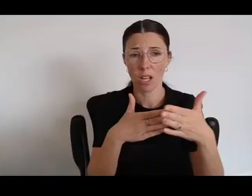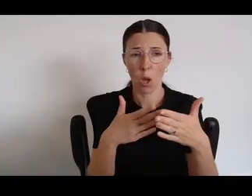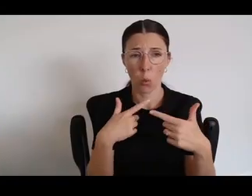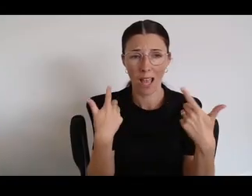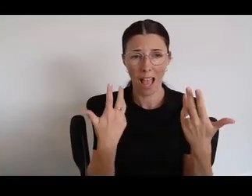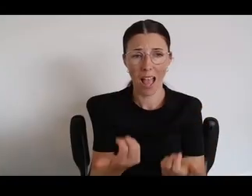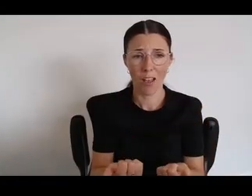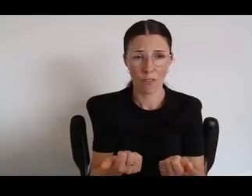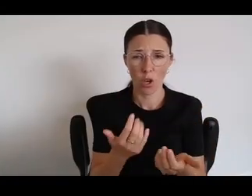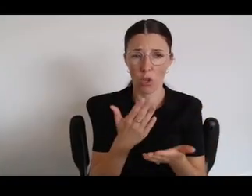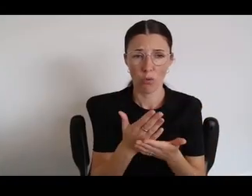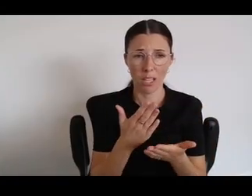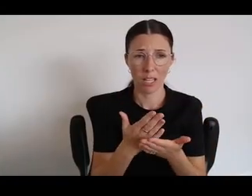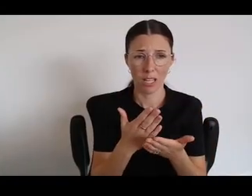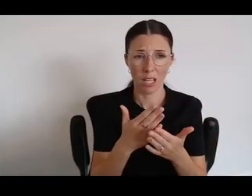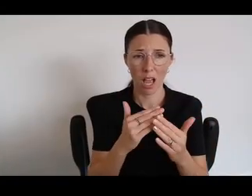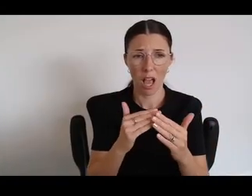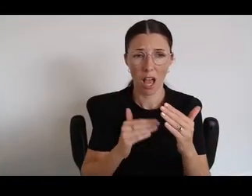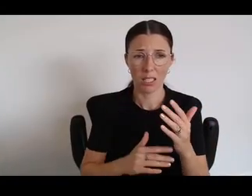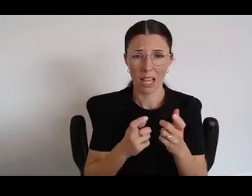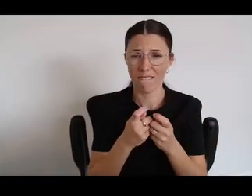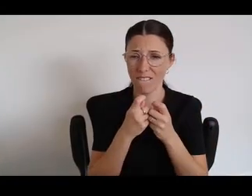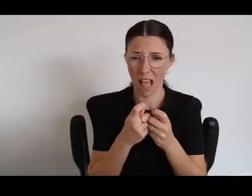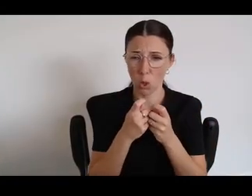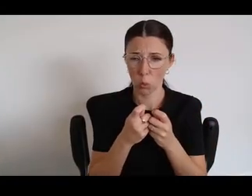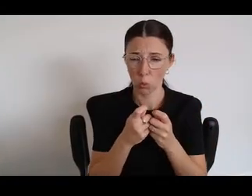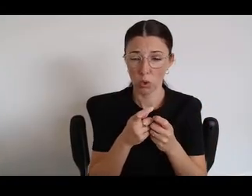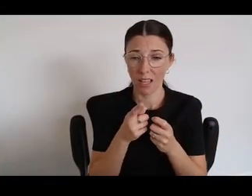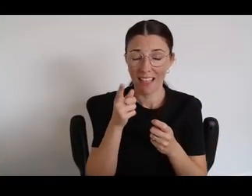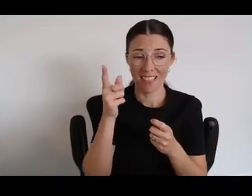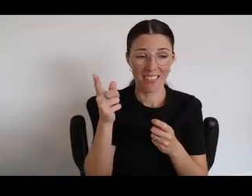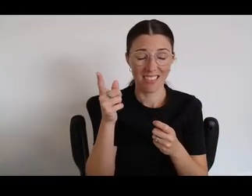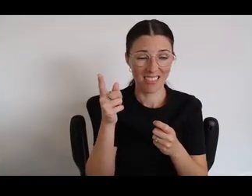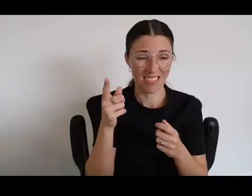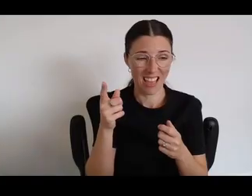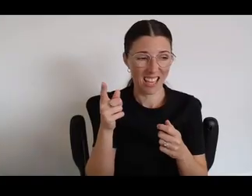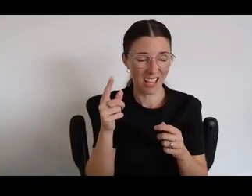so undervalued. Like, it's just, to them it seems like it doesn't really matter.